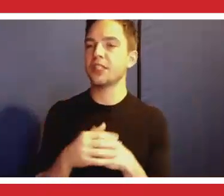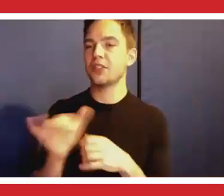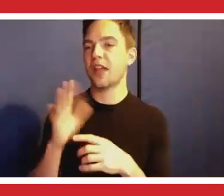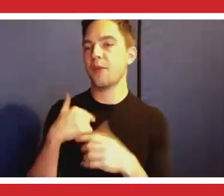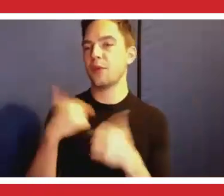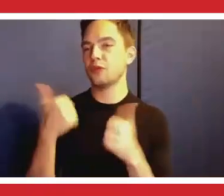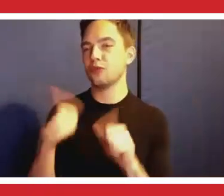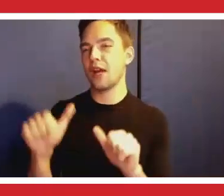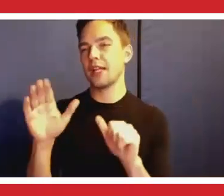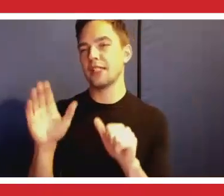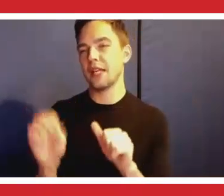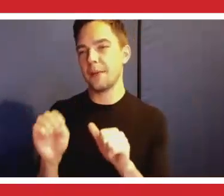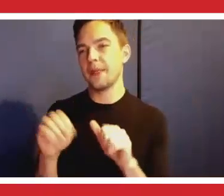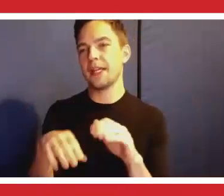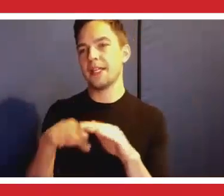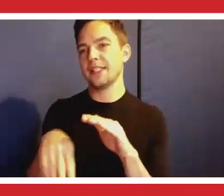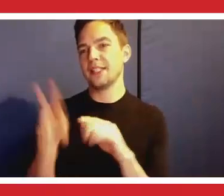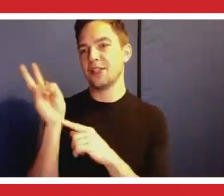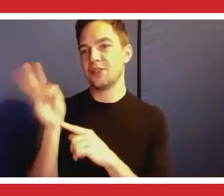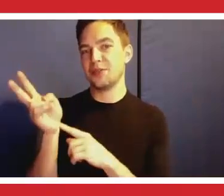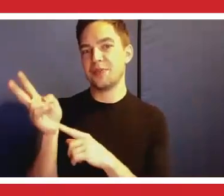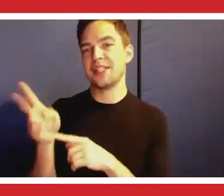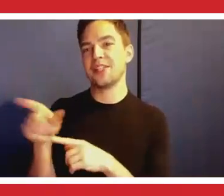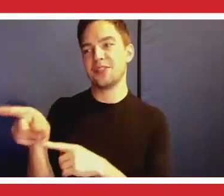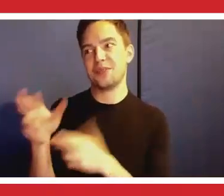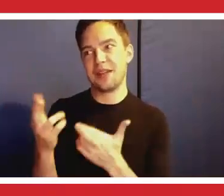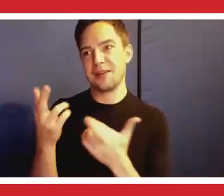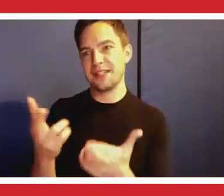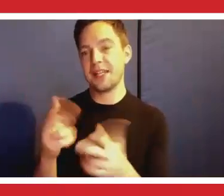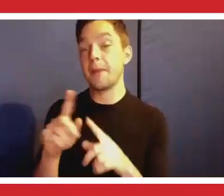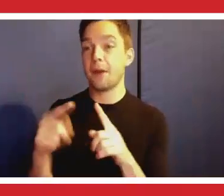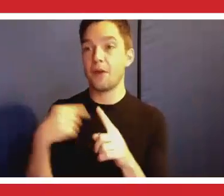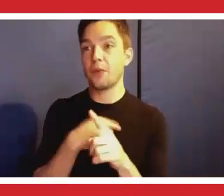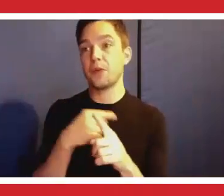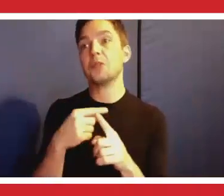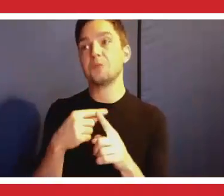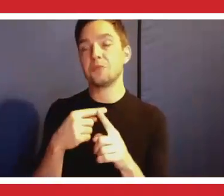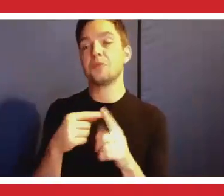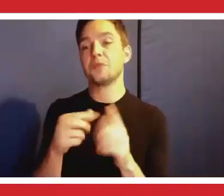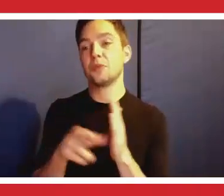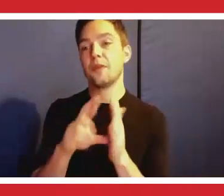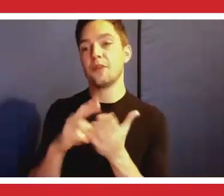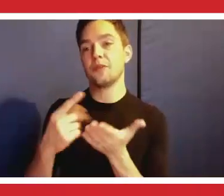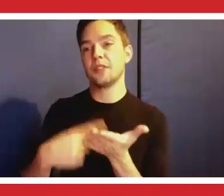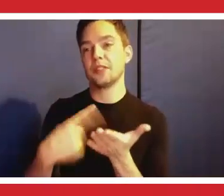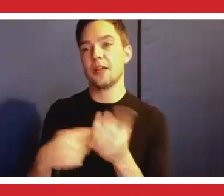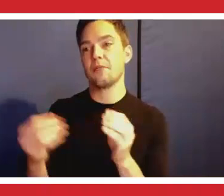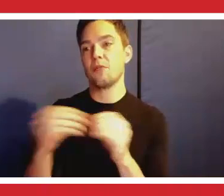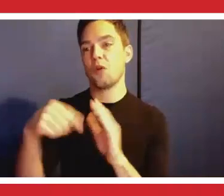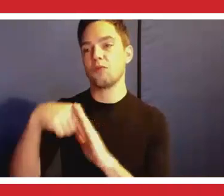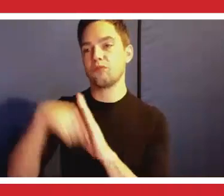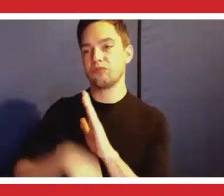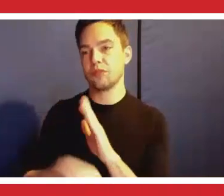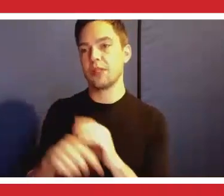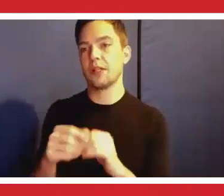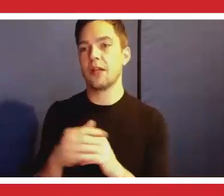be in the 2 minutes that you recommended, but we will then go through the discussion more in depth. But first, let me